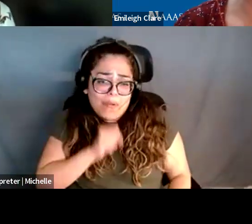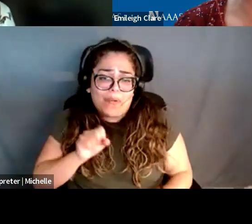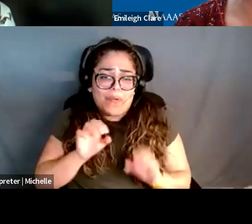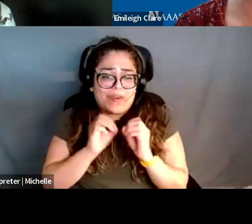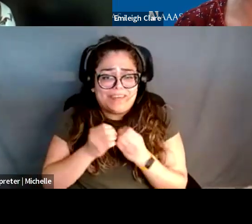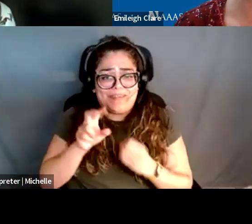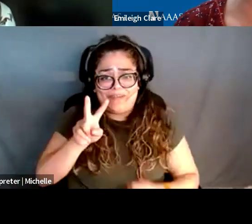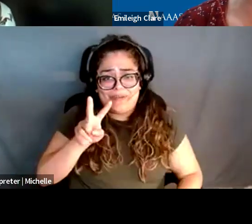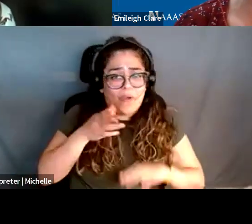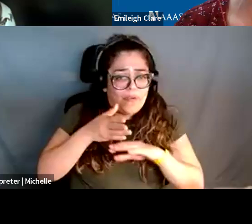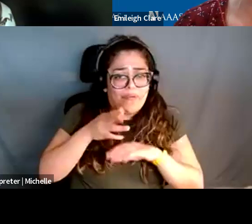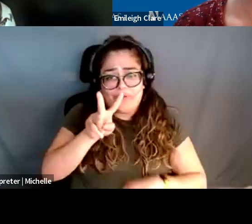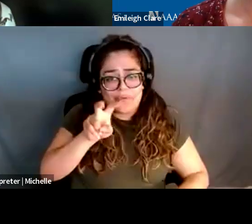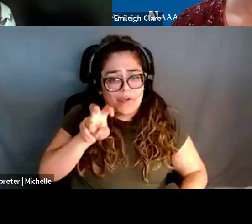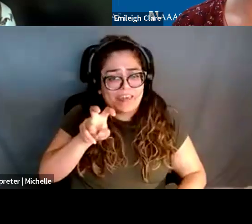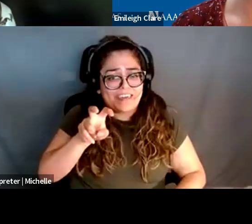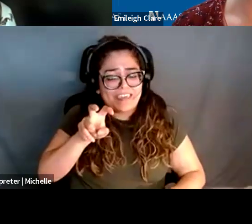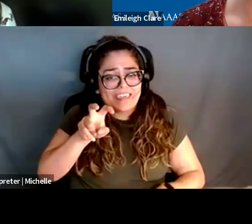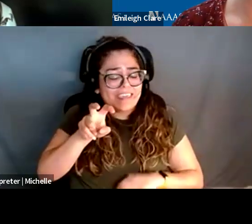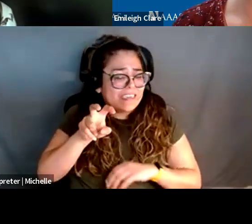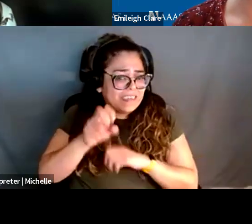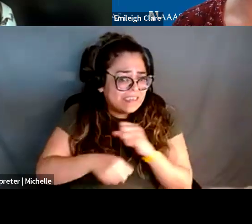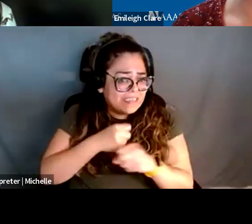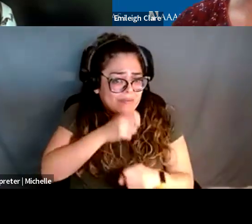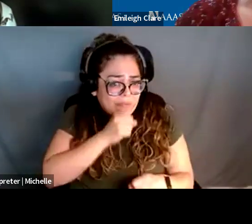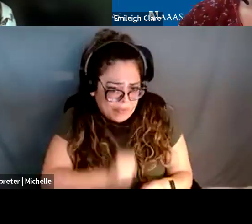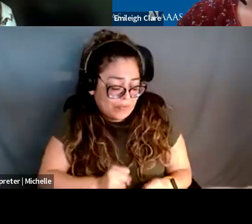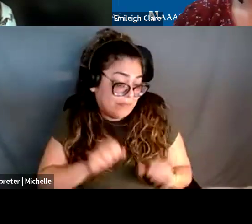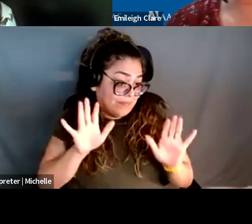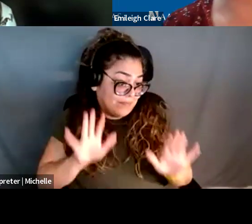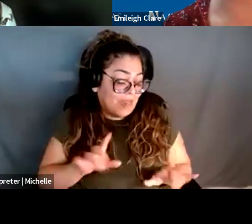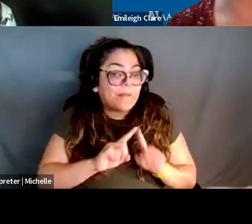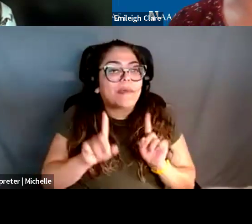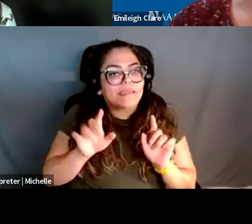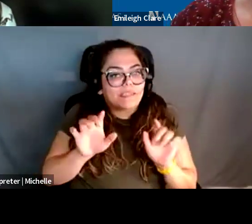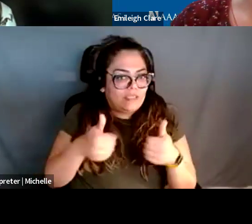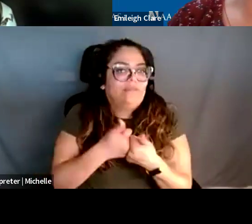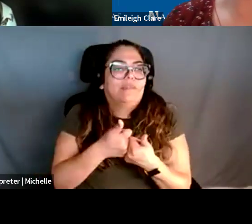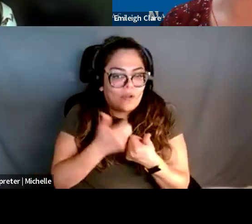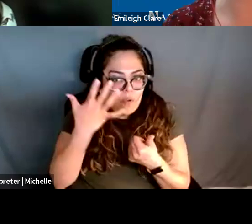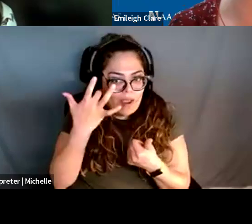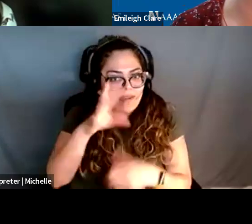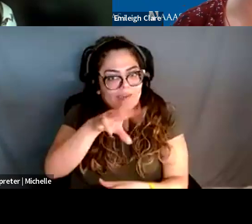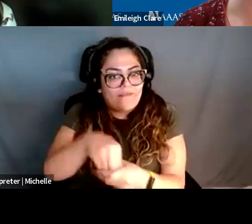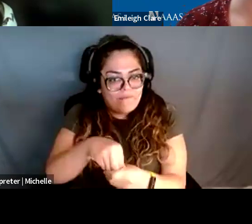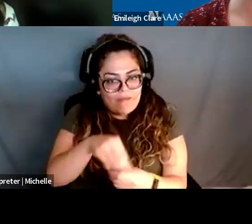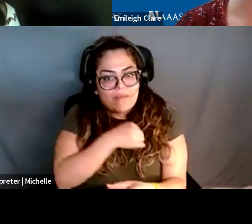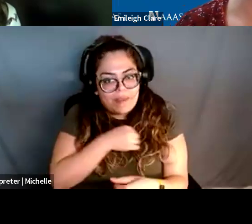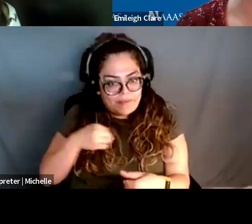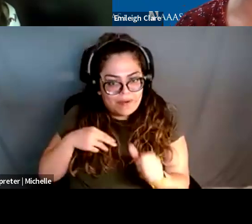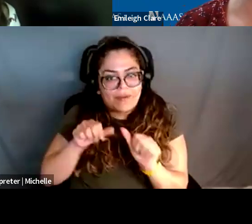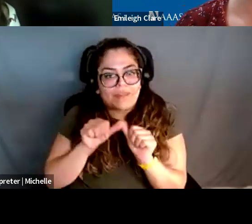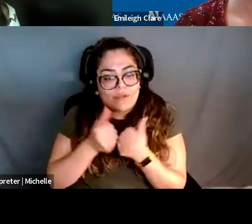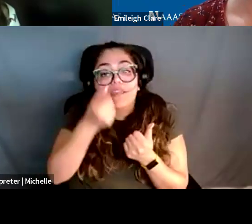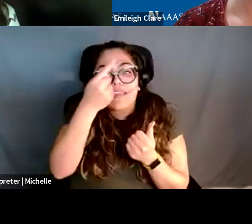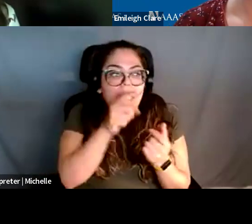in many ways is like a wonderful thing, but also a challenging thing to be in a membership association because change does